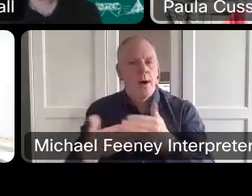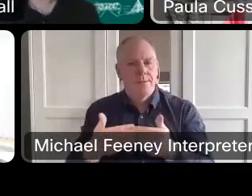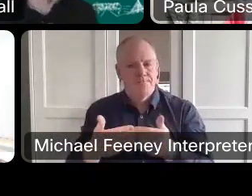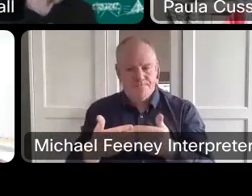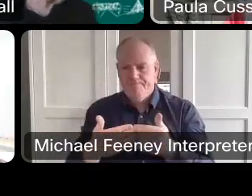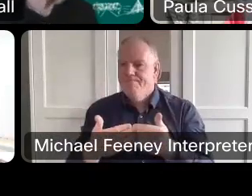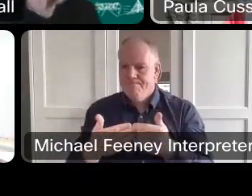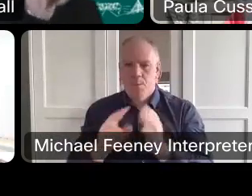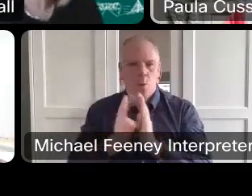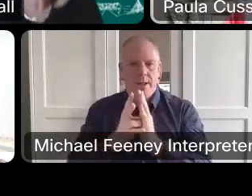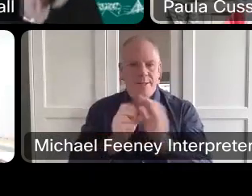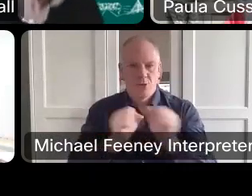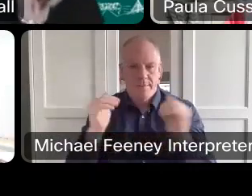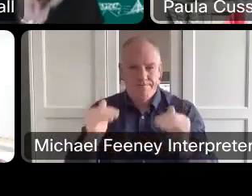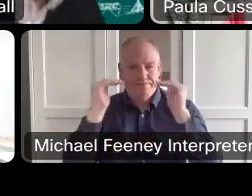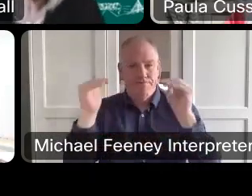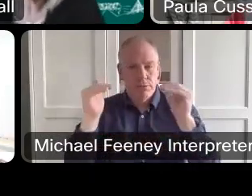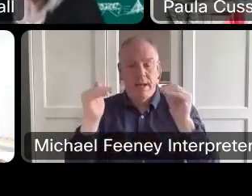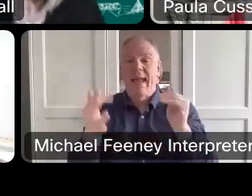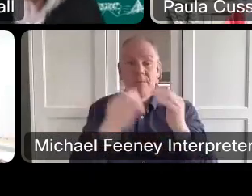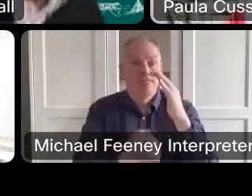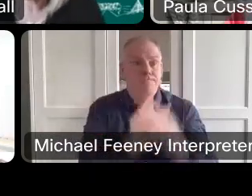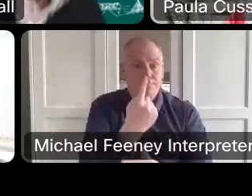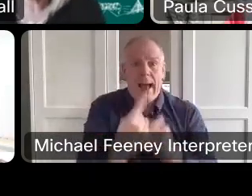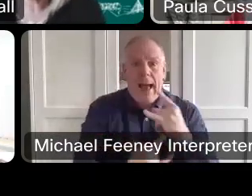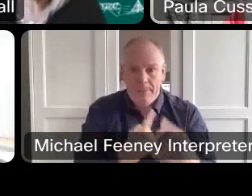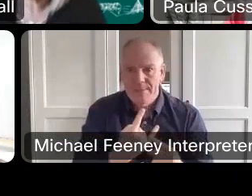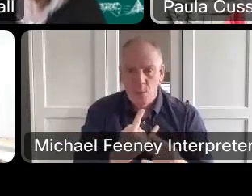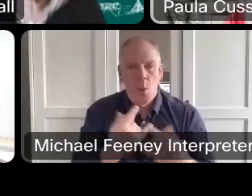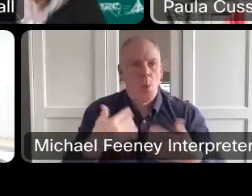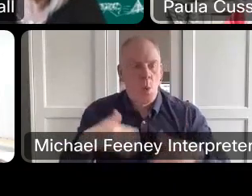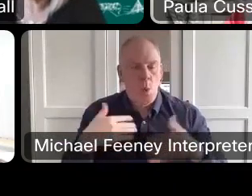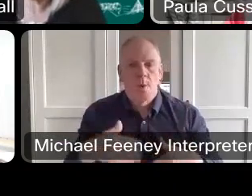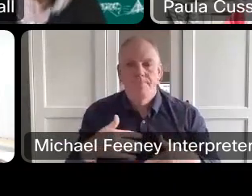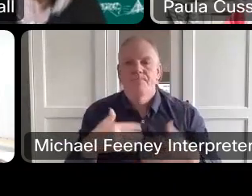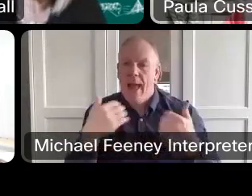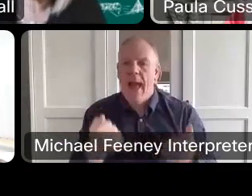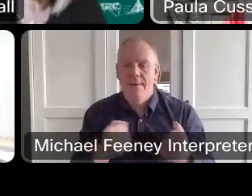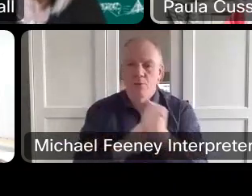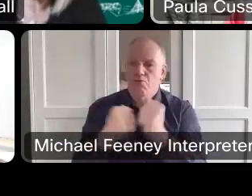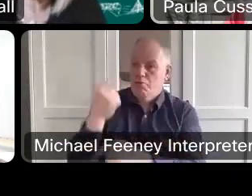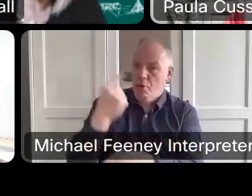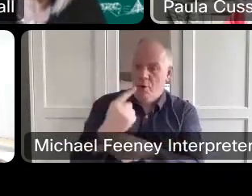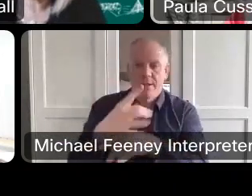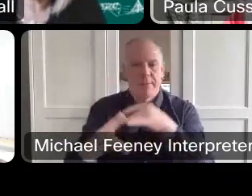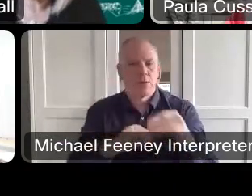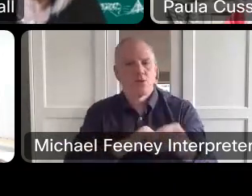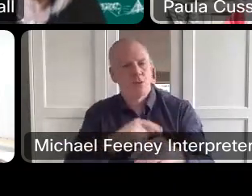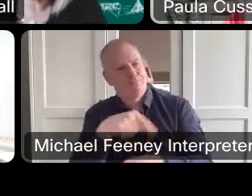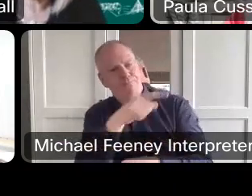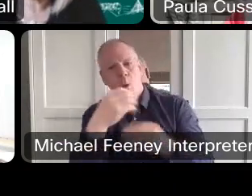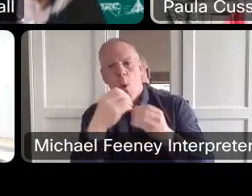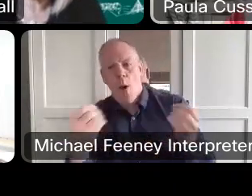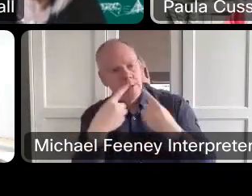know, safe quality services, and where things do happen and things do go wrong, that we have our structures in place to ensure that